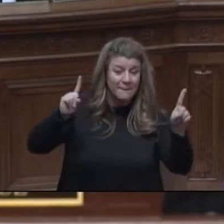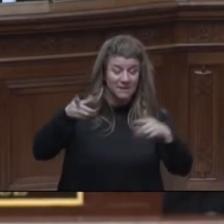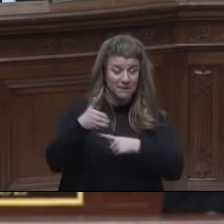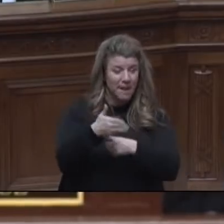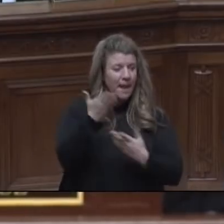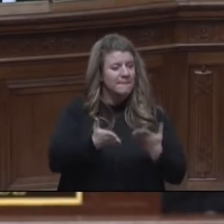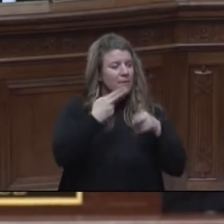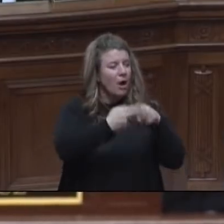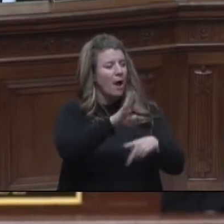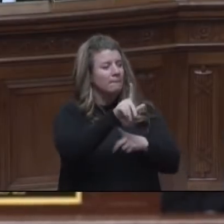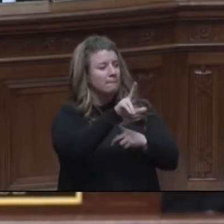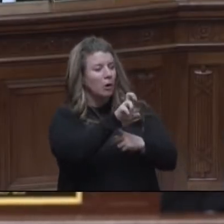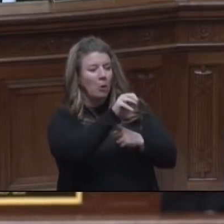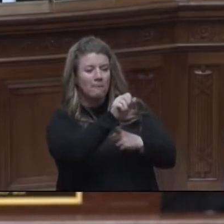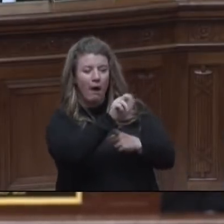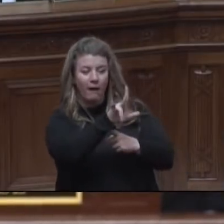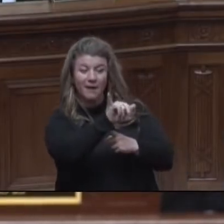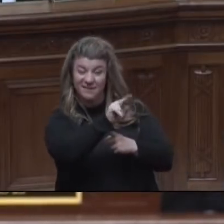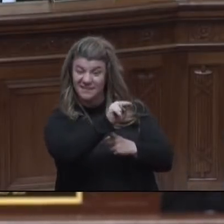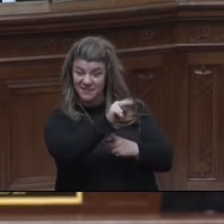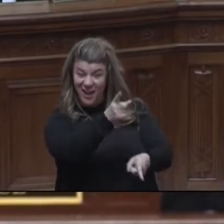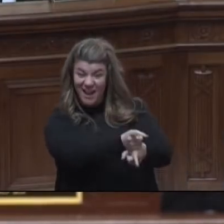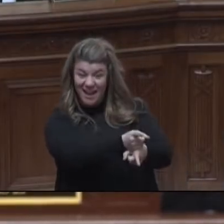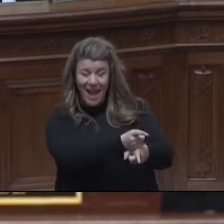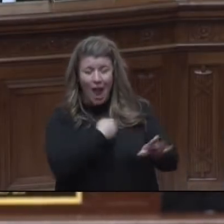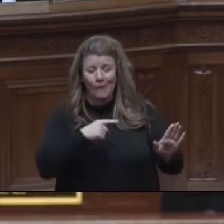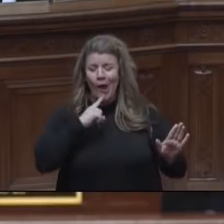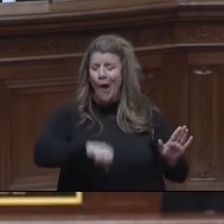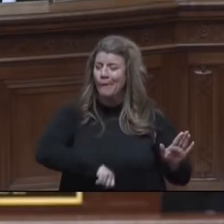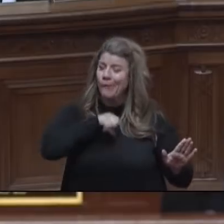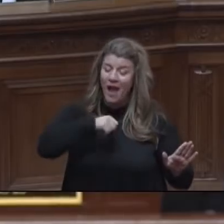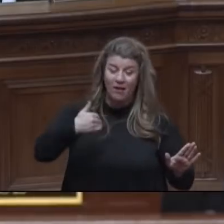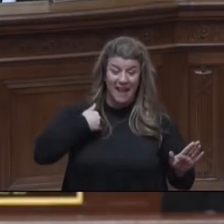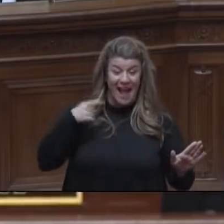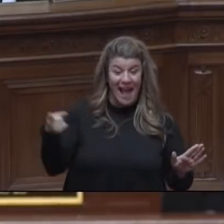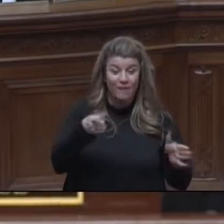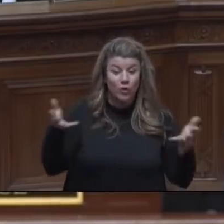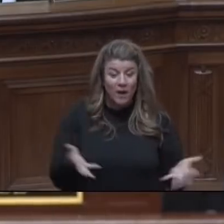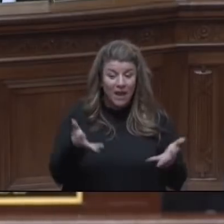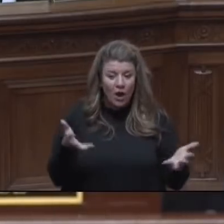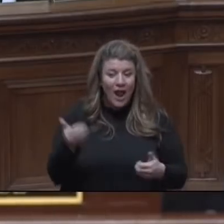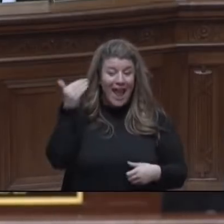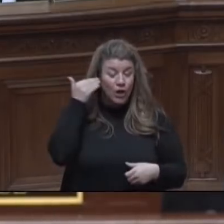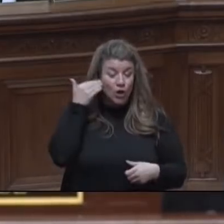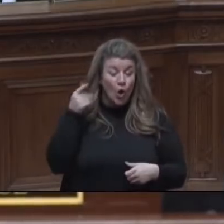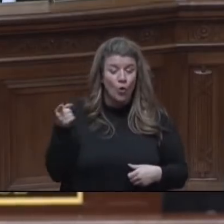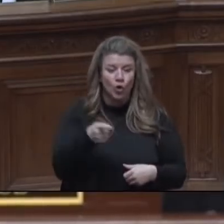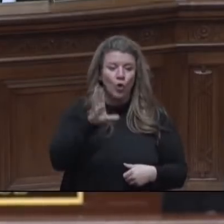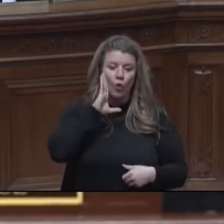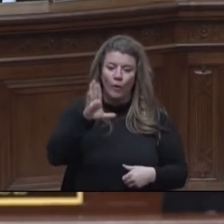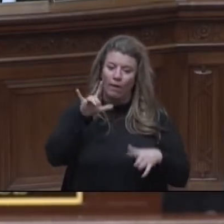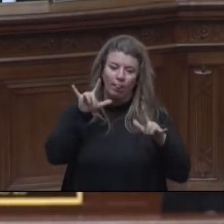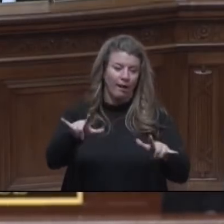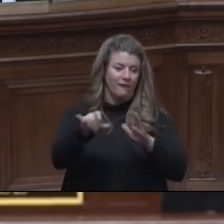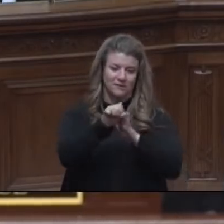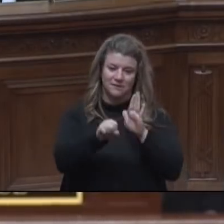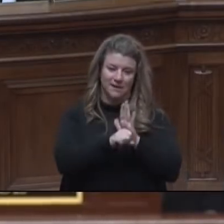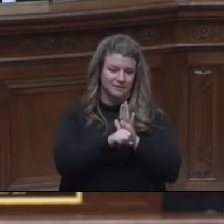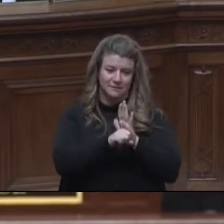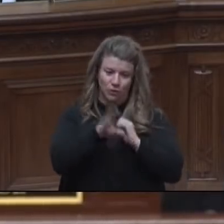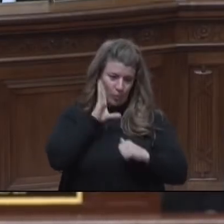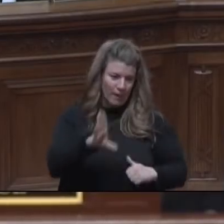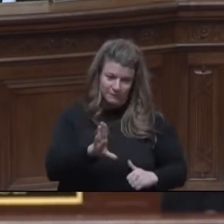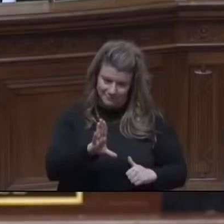and absolutely we're so proud to have you here, and we know that you'll love this state beyond all good